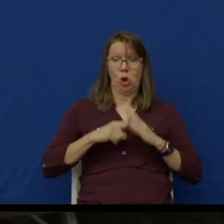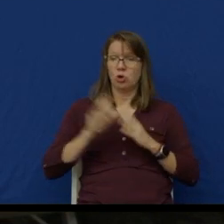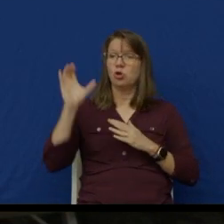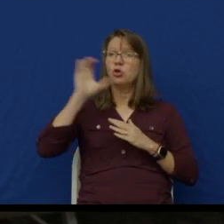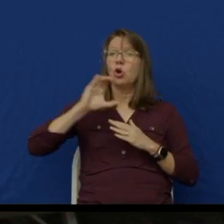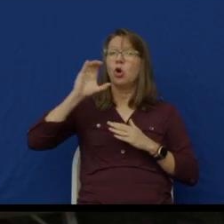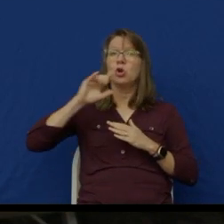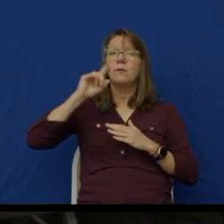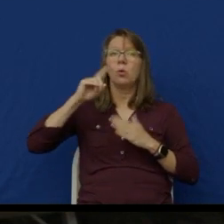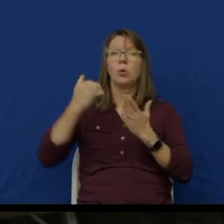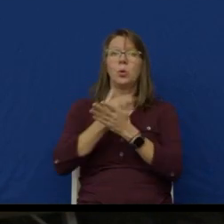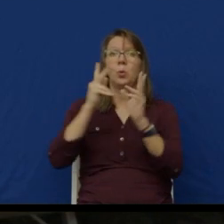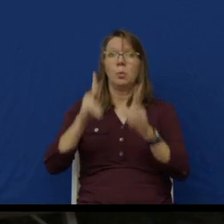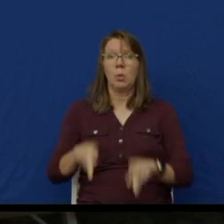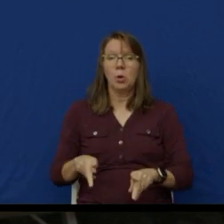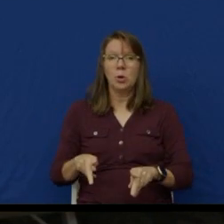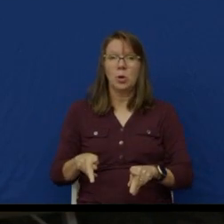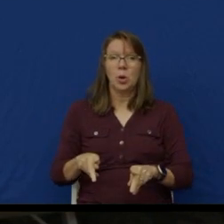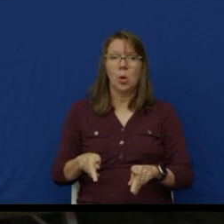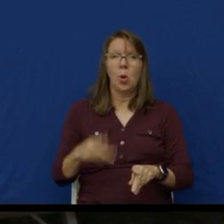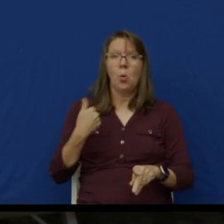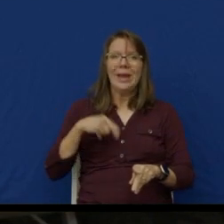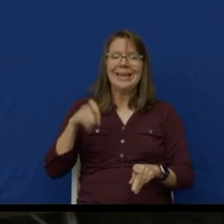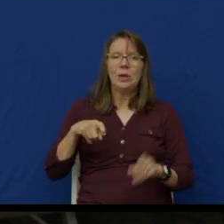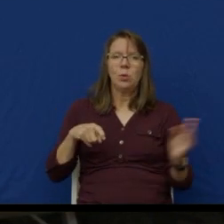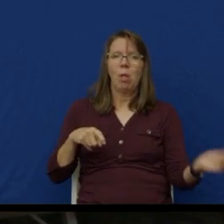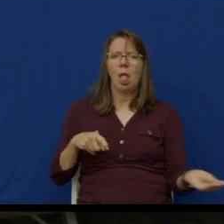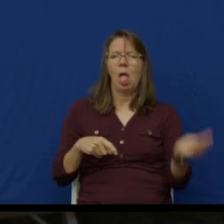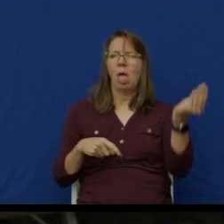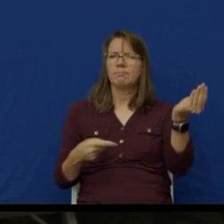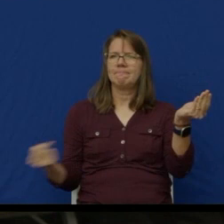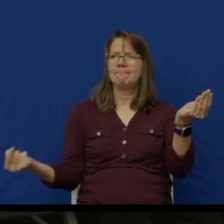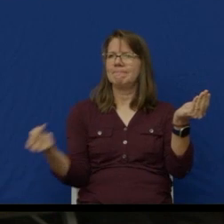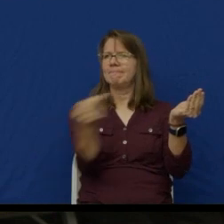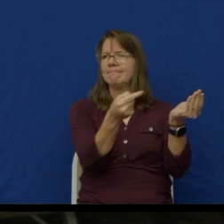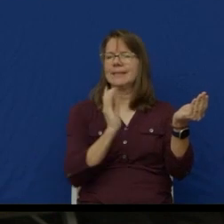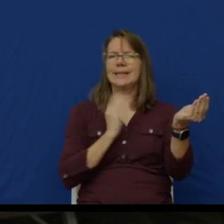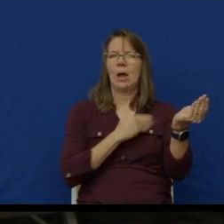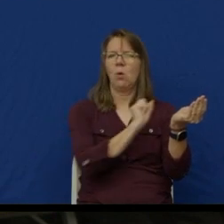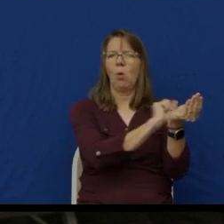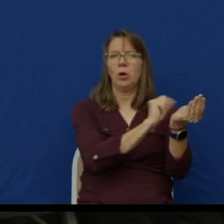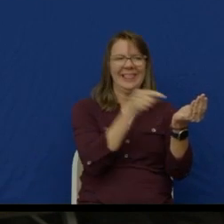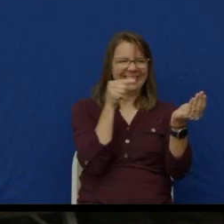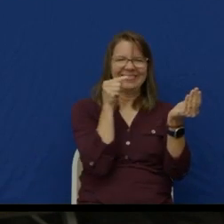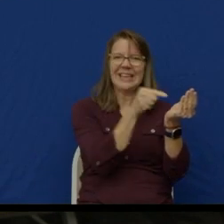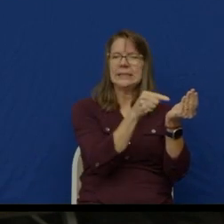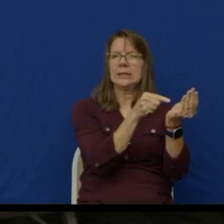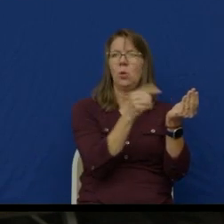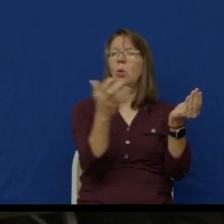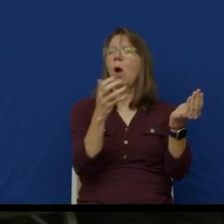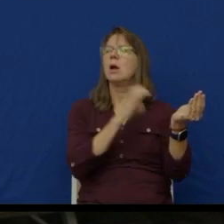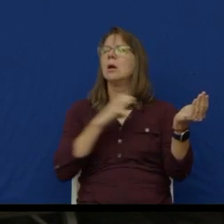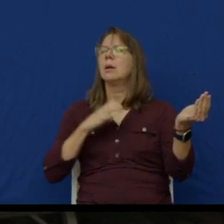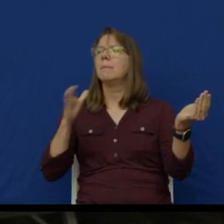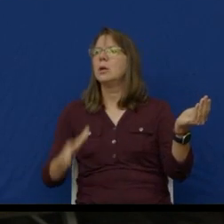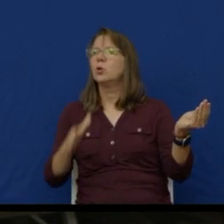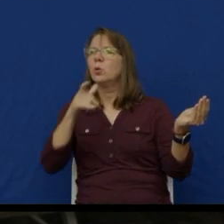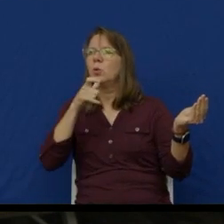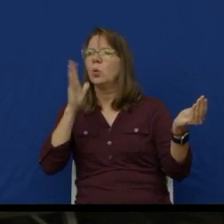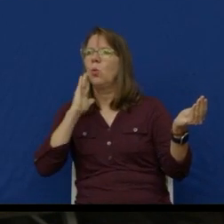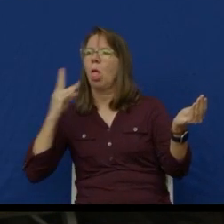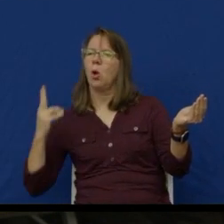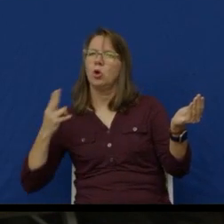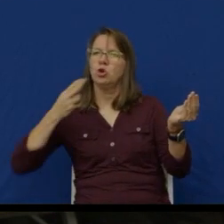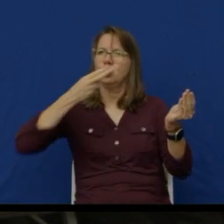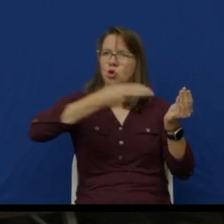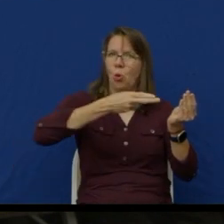that this is our work, and we're looking for a commissioner who is doing our work and not coming up and starting this